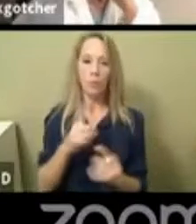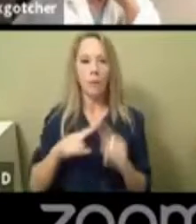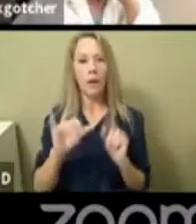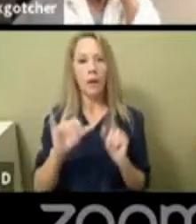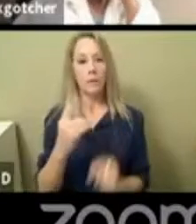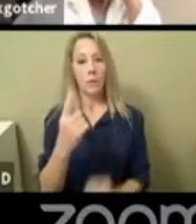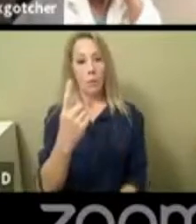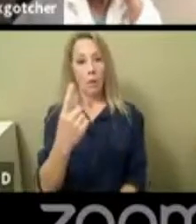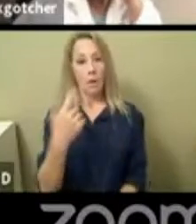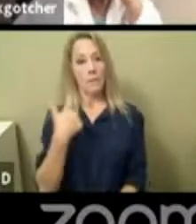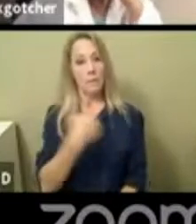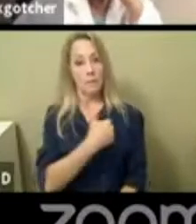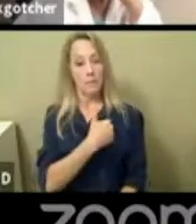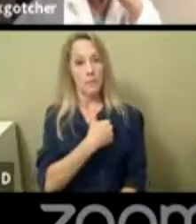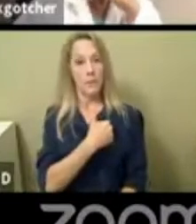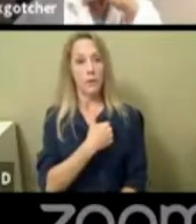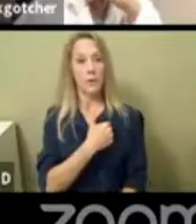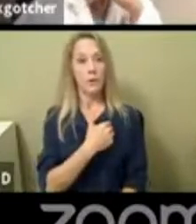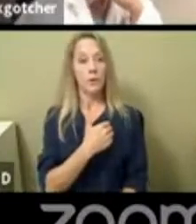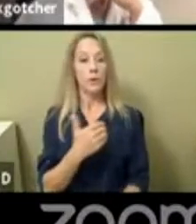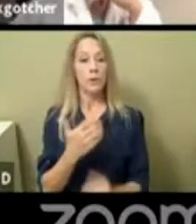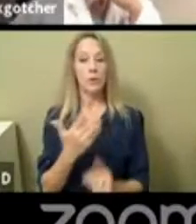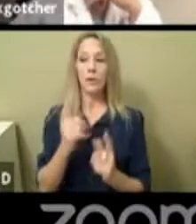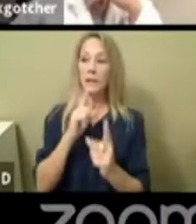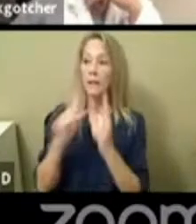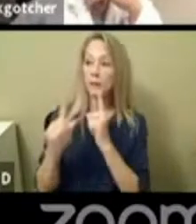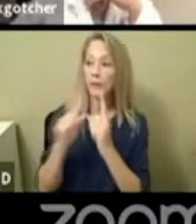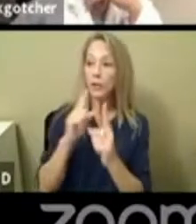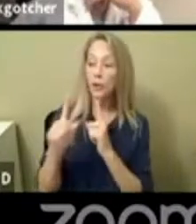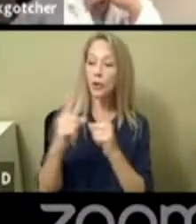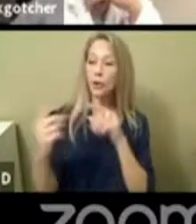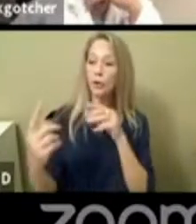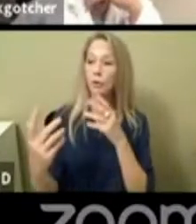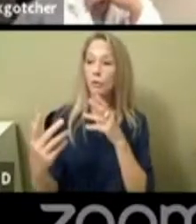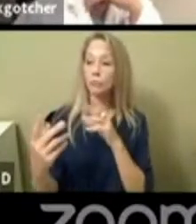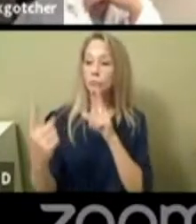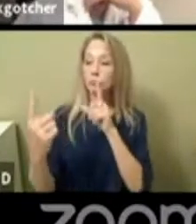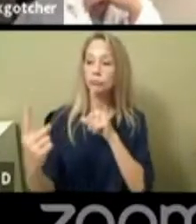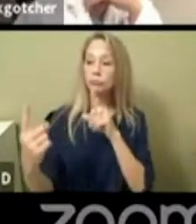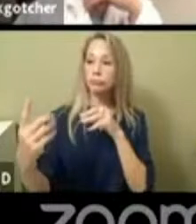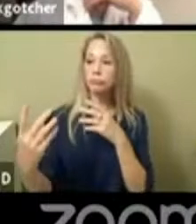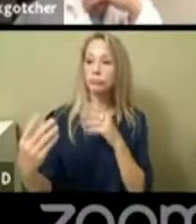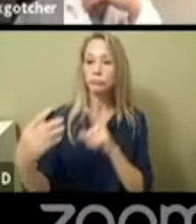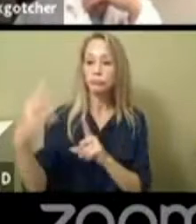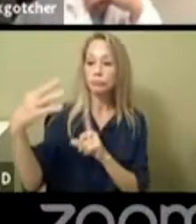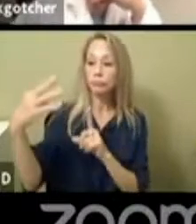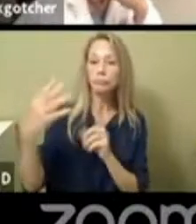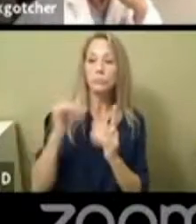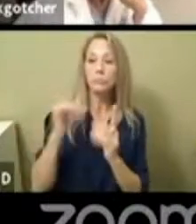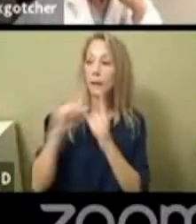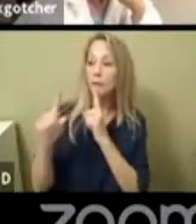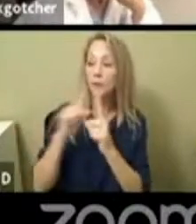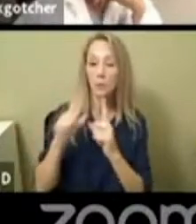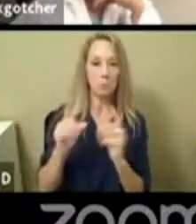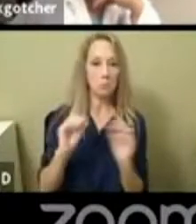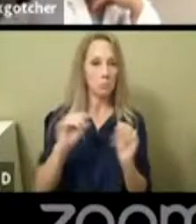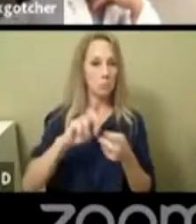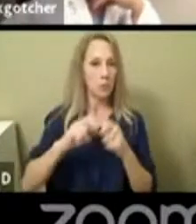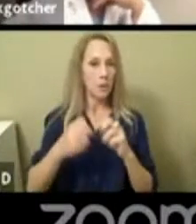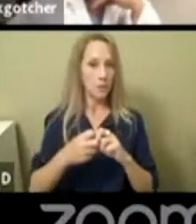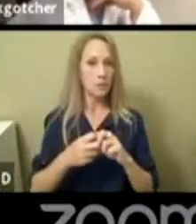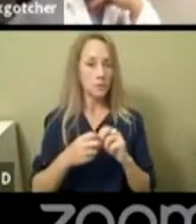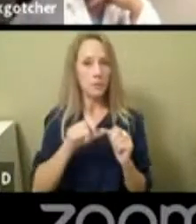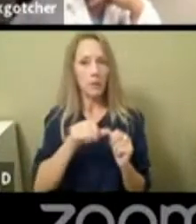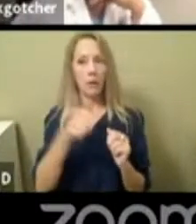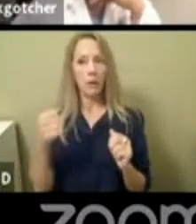member gives an interview or something, I can't think of any issues that are problematic about it. Other members of other